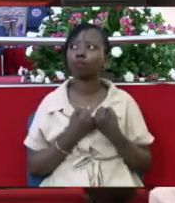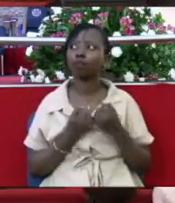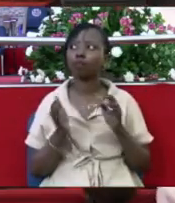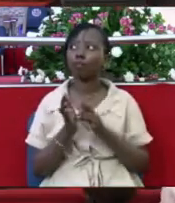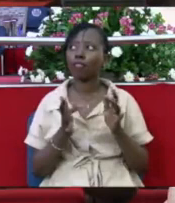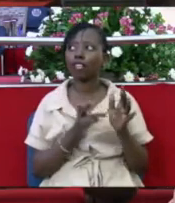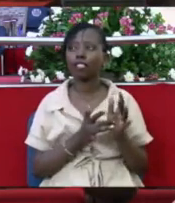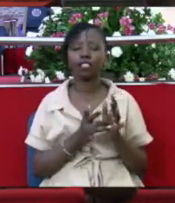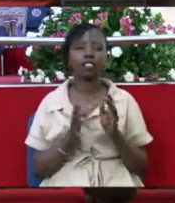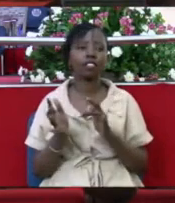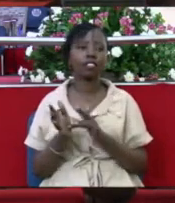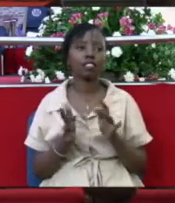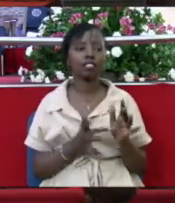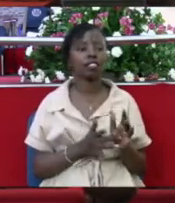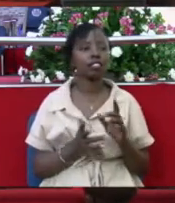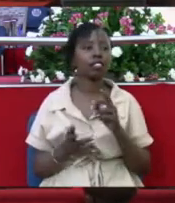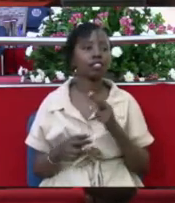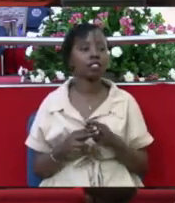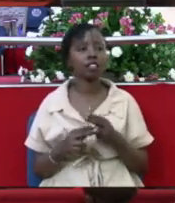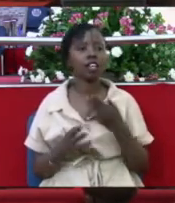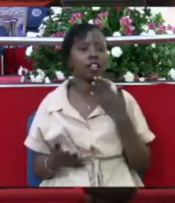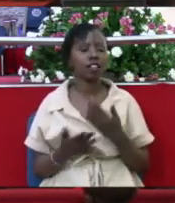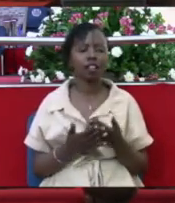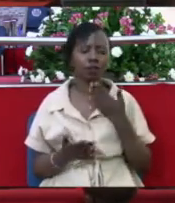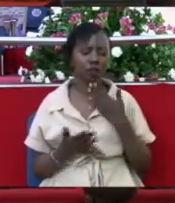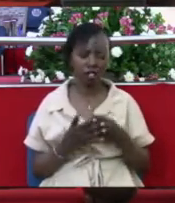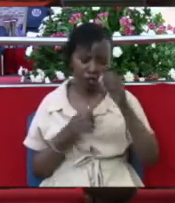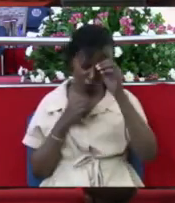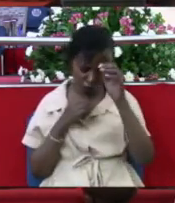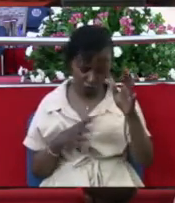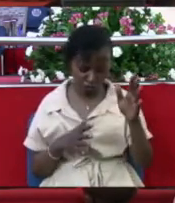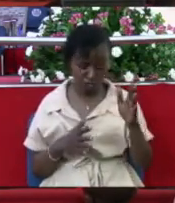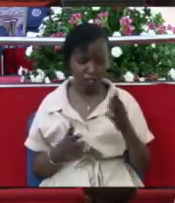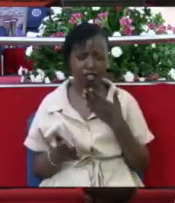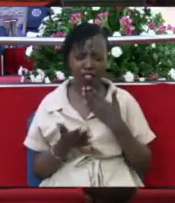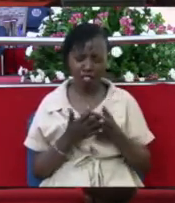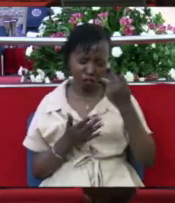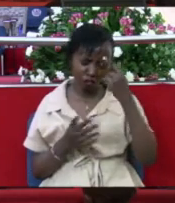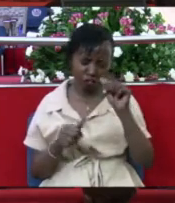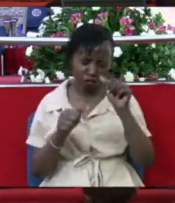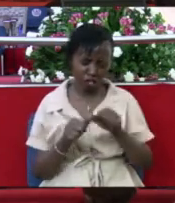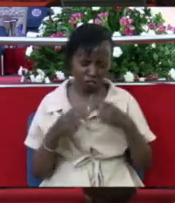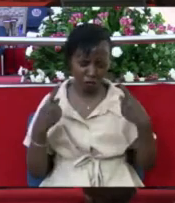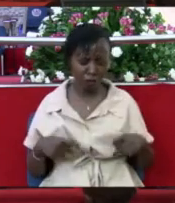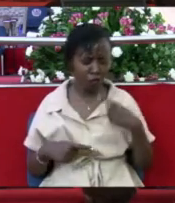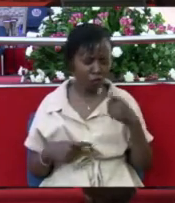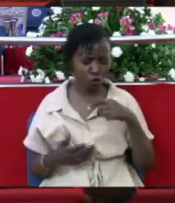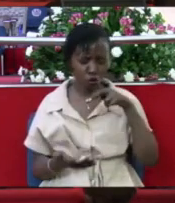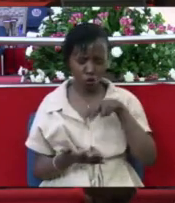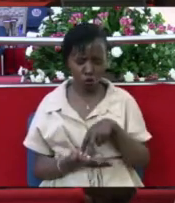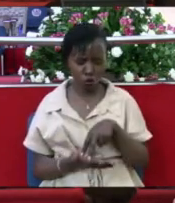Jesus' name, in Jesus' name. Jina la Yesu. Thank you, Father. Asante Baba. And thank you for everyone who has stood up. Asante kwa